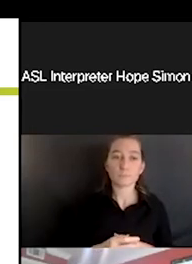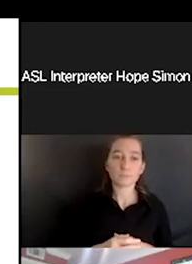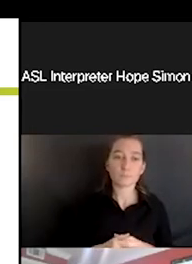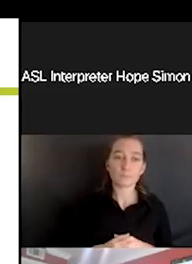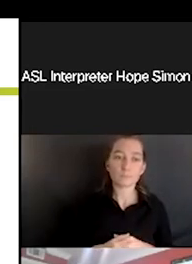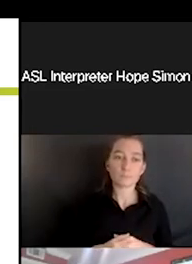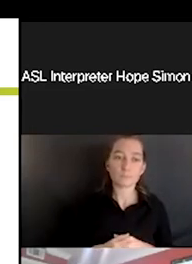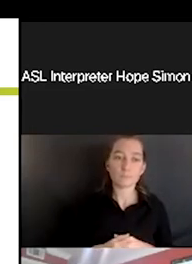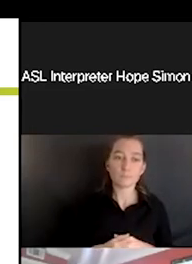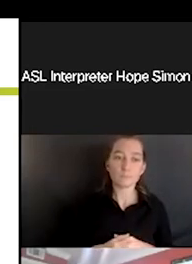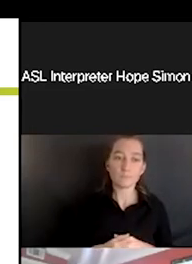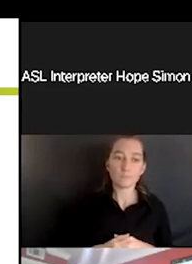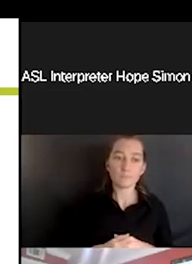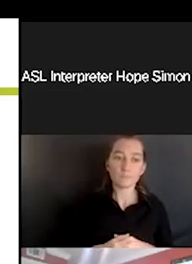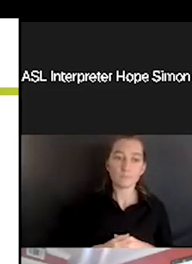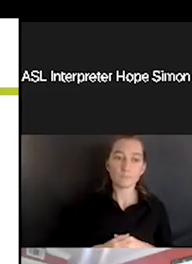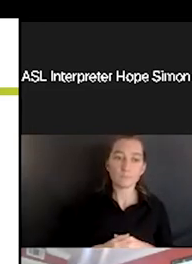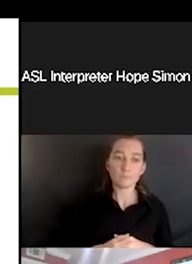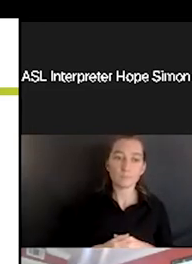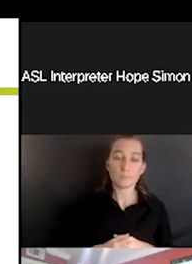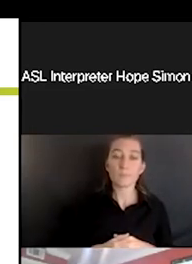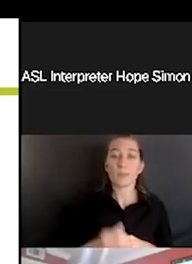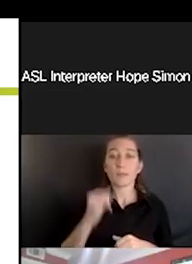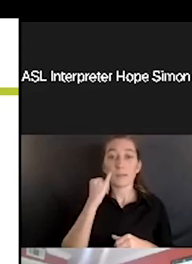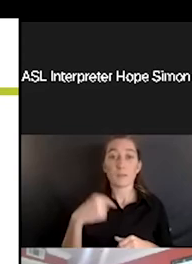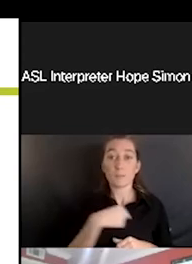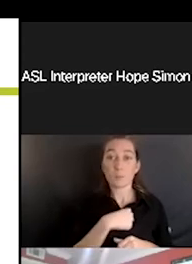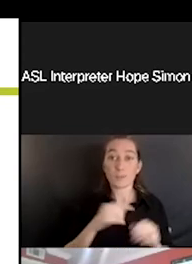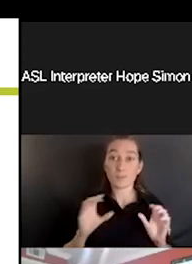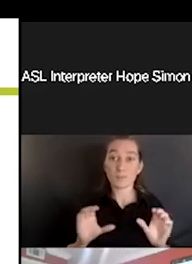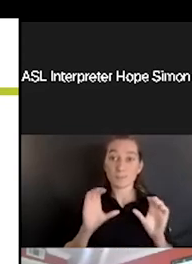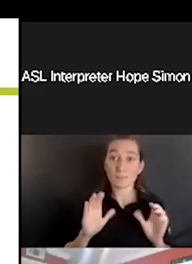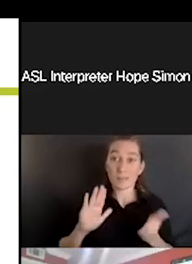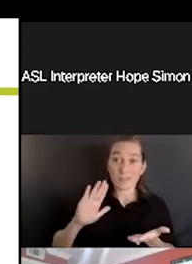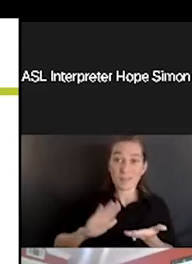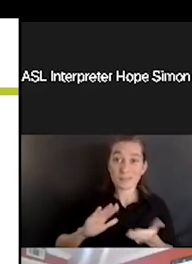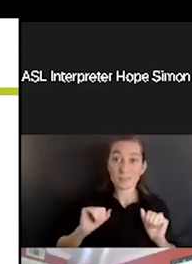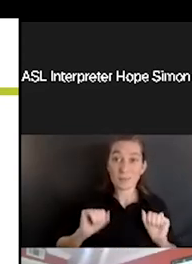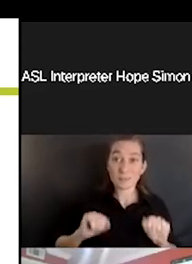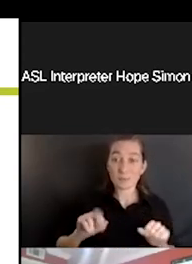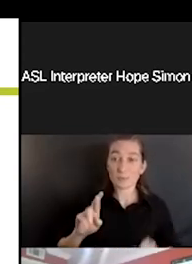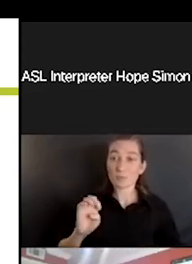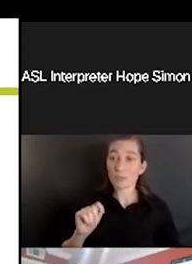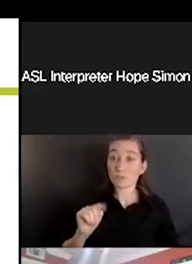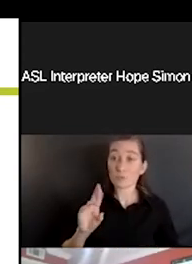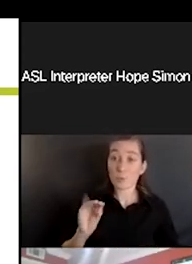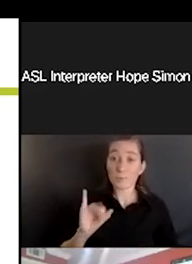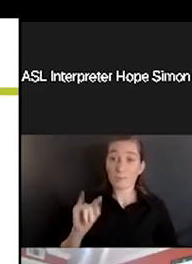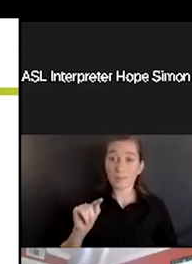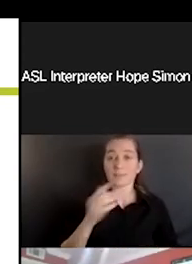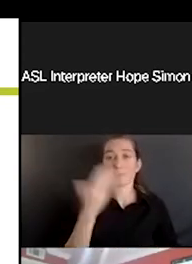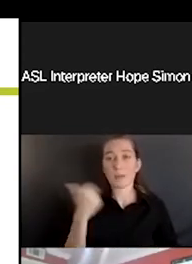they're trying to minimize the interruption to the folks that are living in the area and in the building. So it's I think it's a